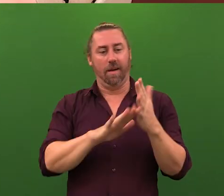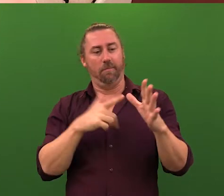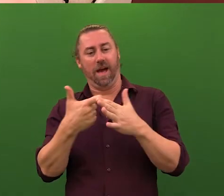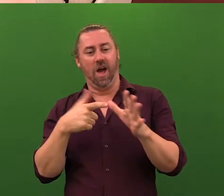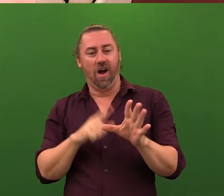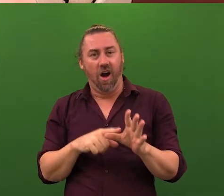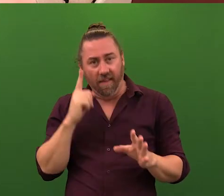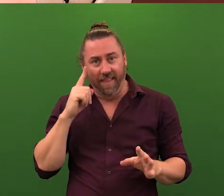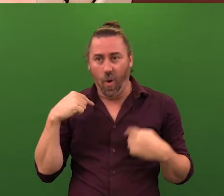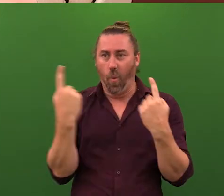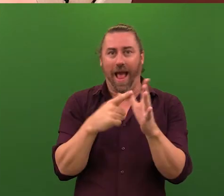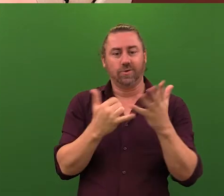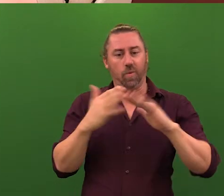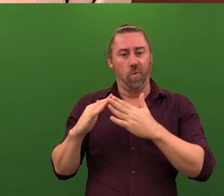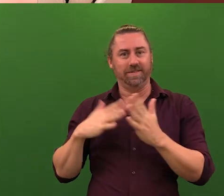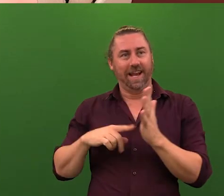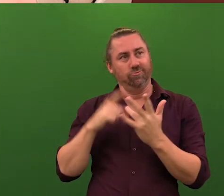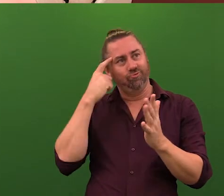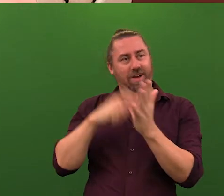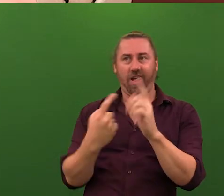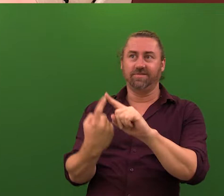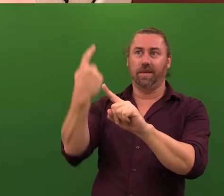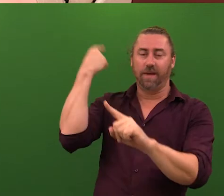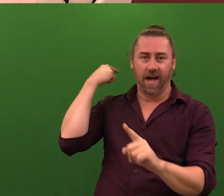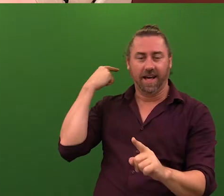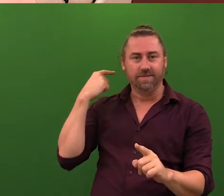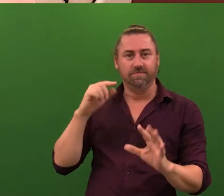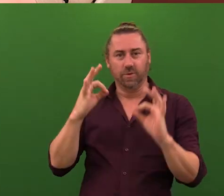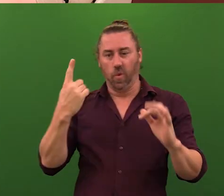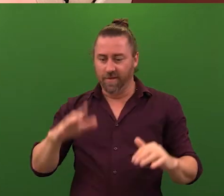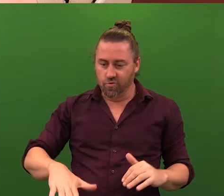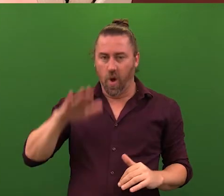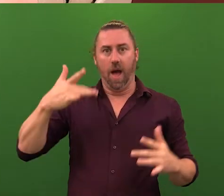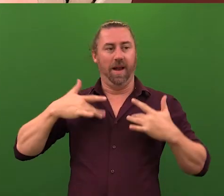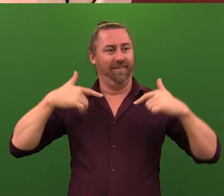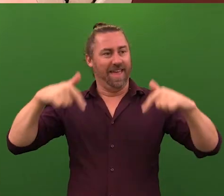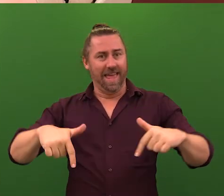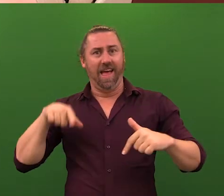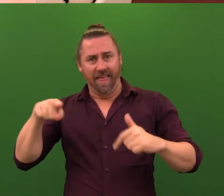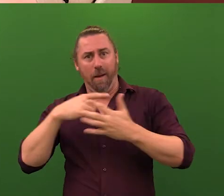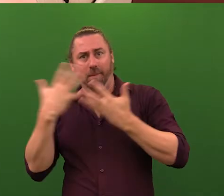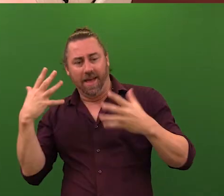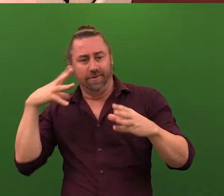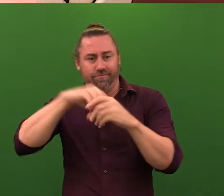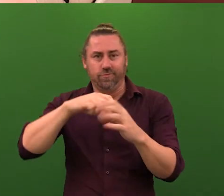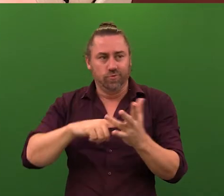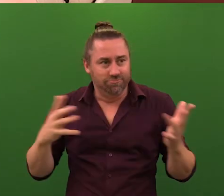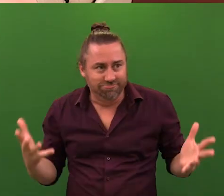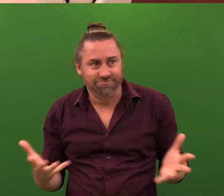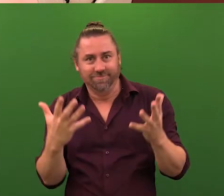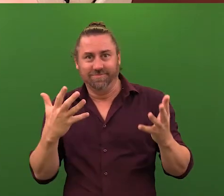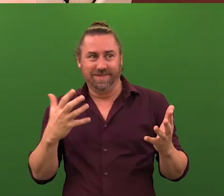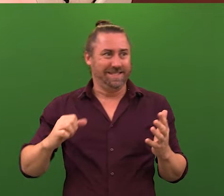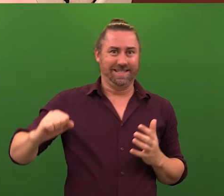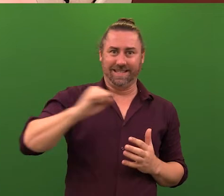thing for all of us to reflect on, but especially people who live in this region, where it is such a big part of